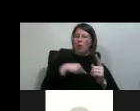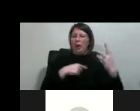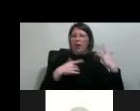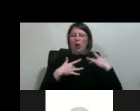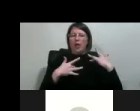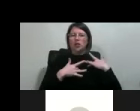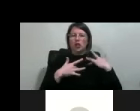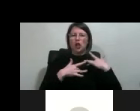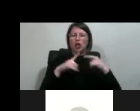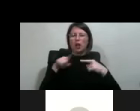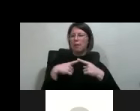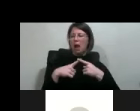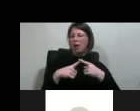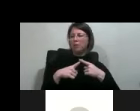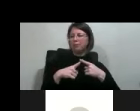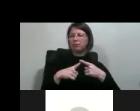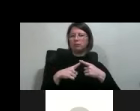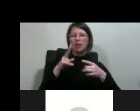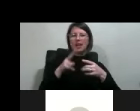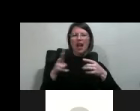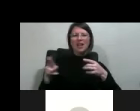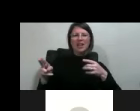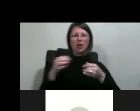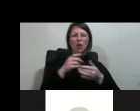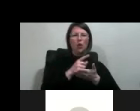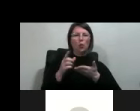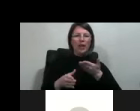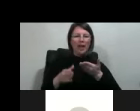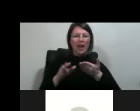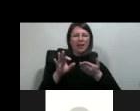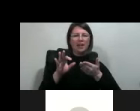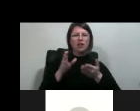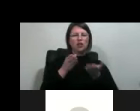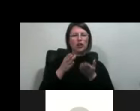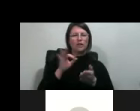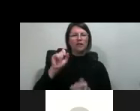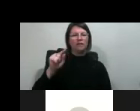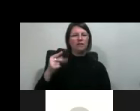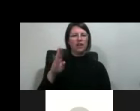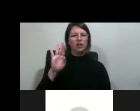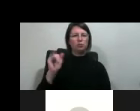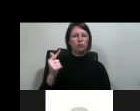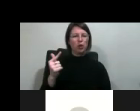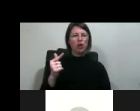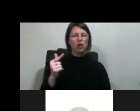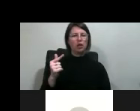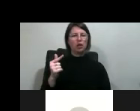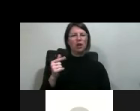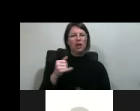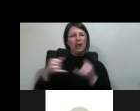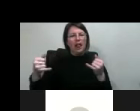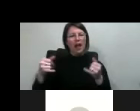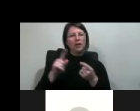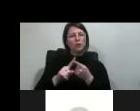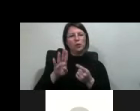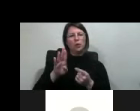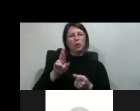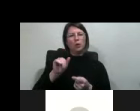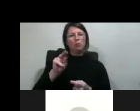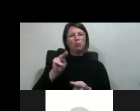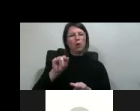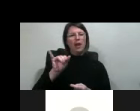about the cutting of weekend service on the Fitchburg line to the Brandeis Roberts stop.